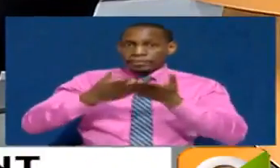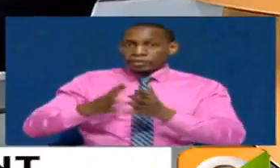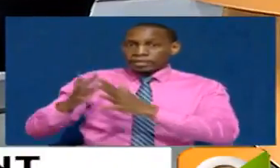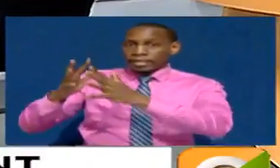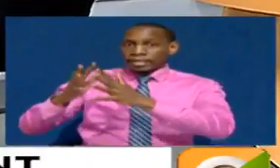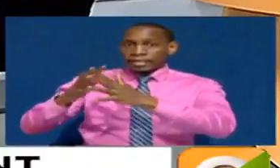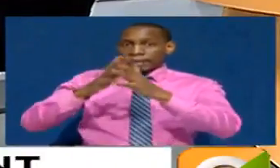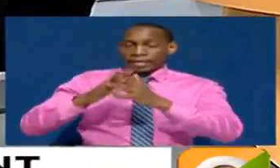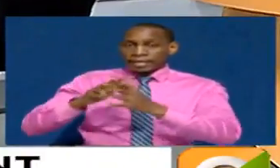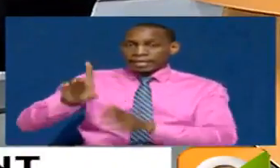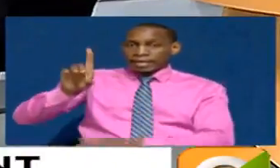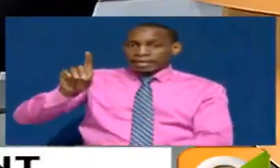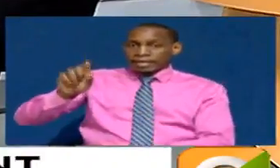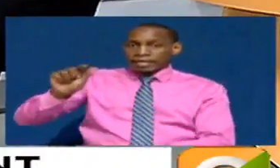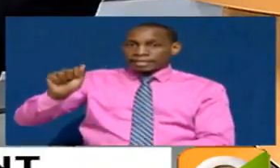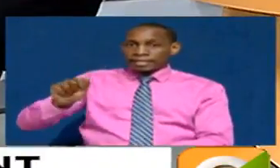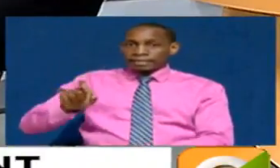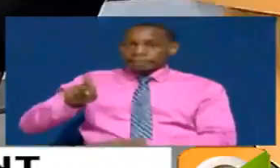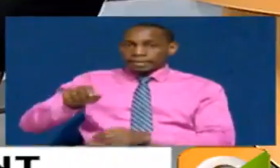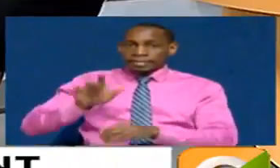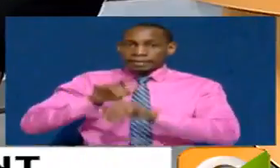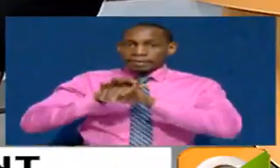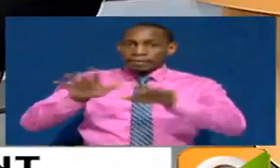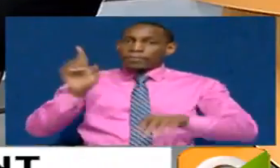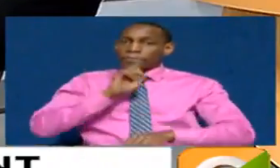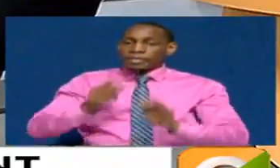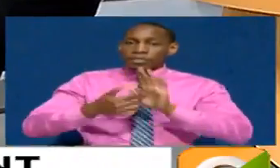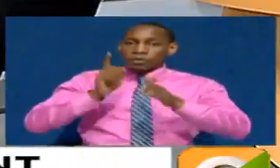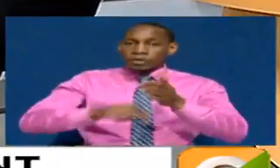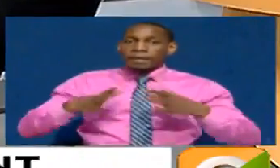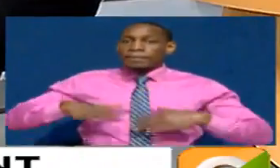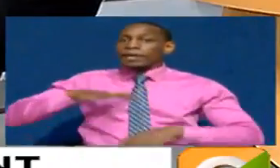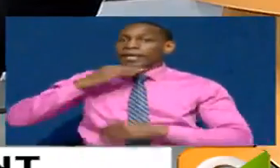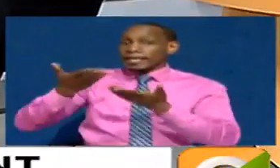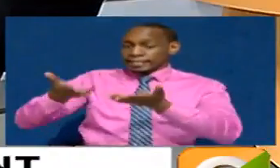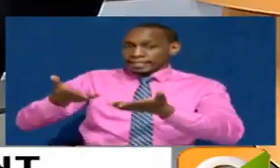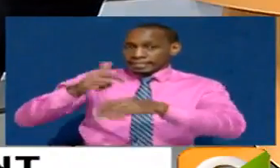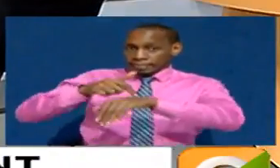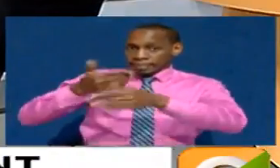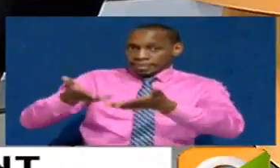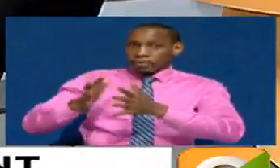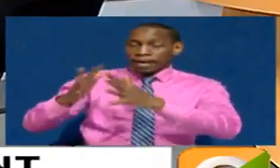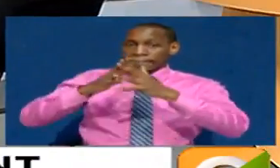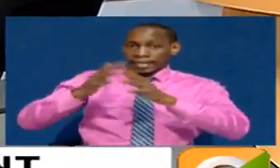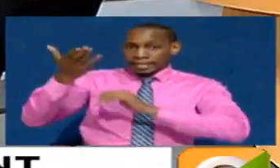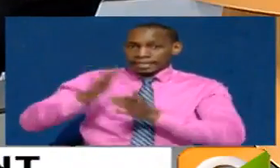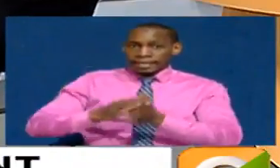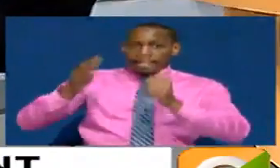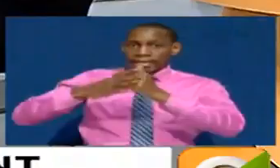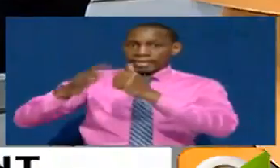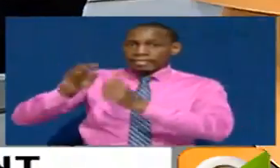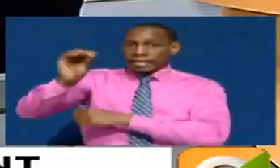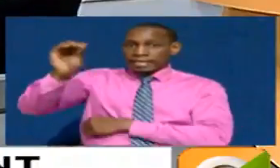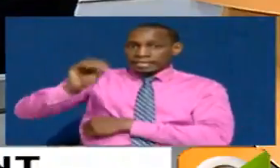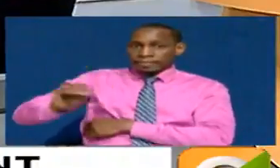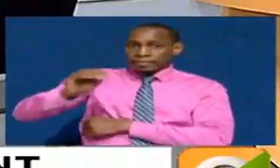US, where the Delta variant is dominant right now, shows that of those dying at this moment in the US,